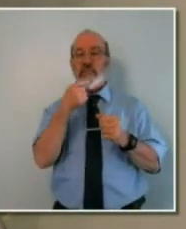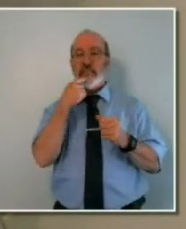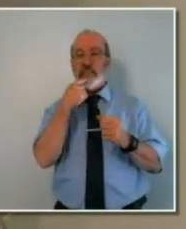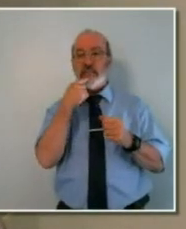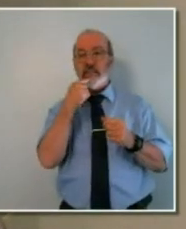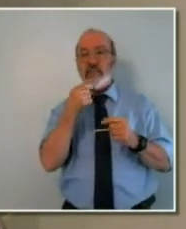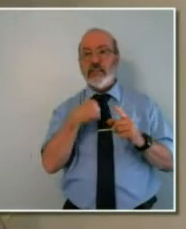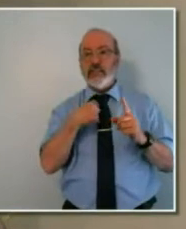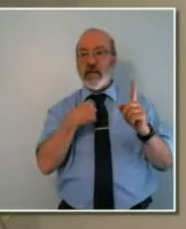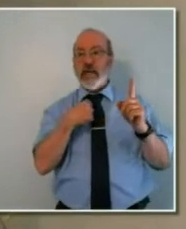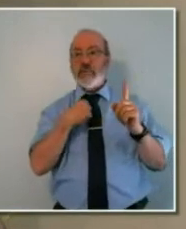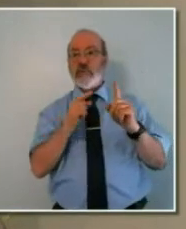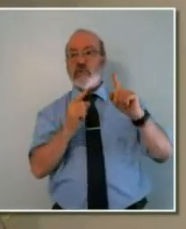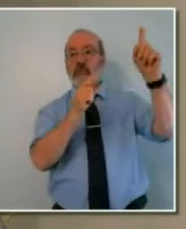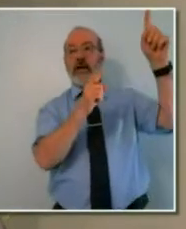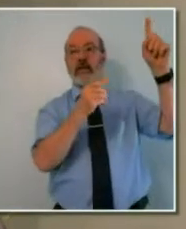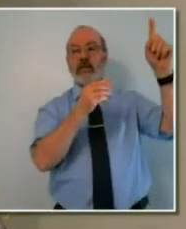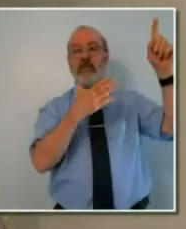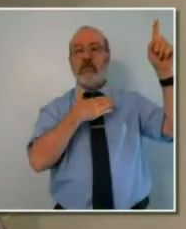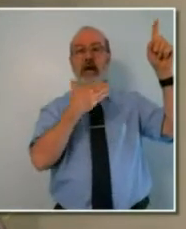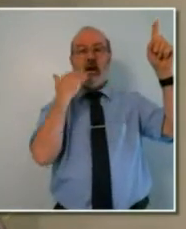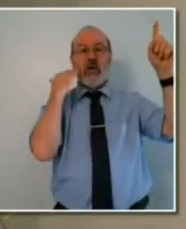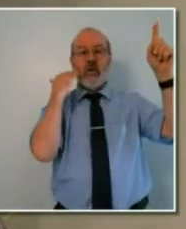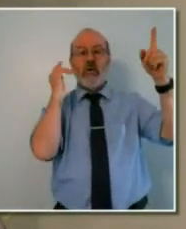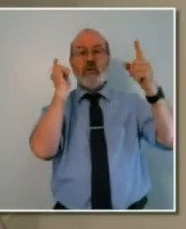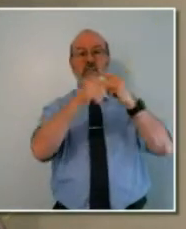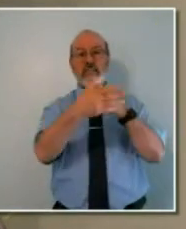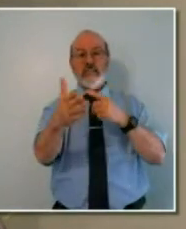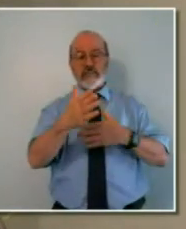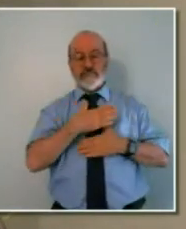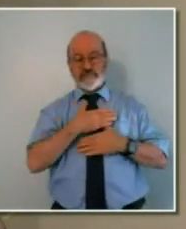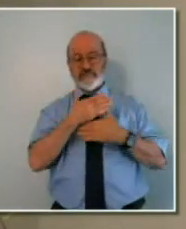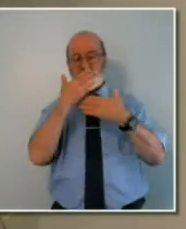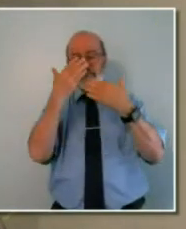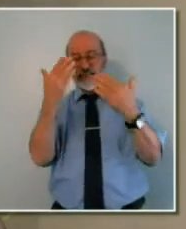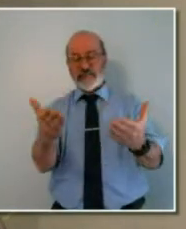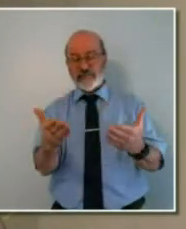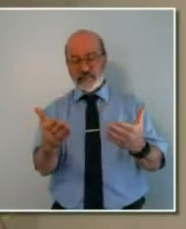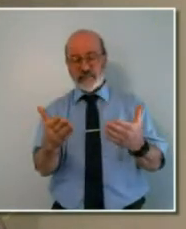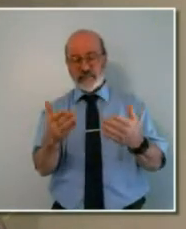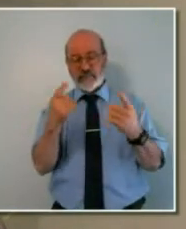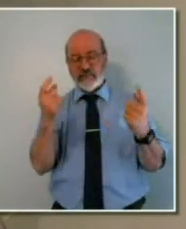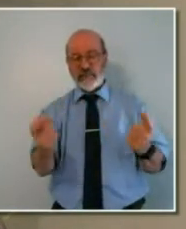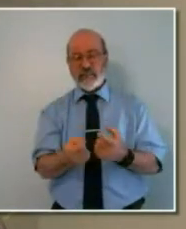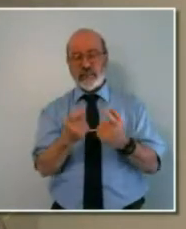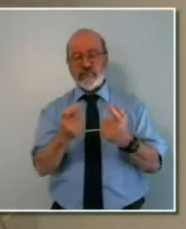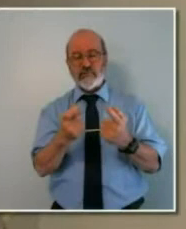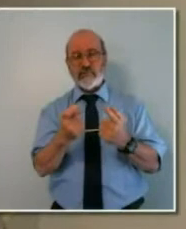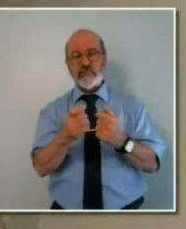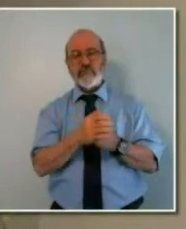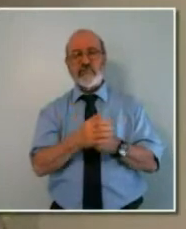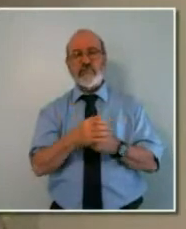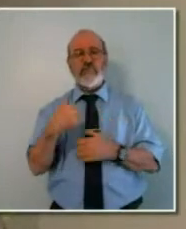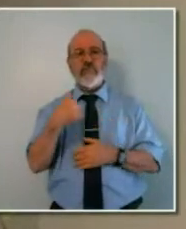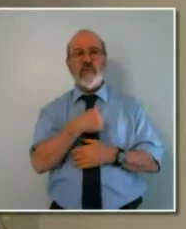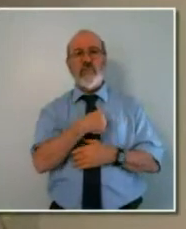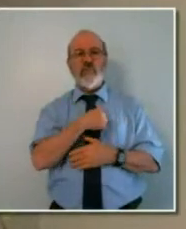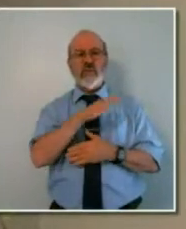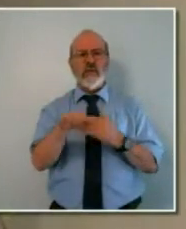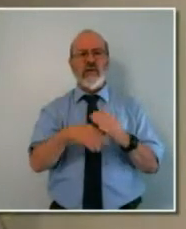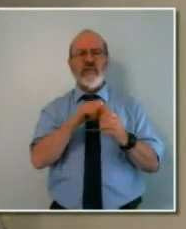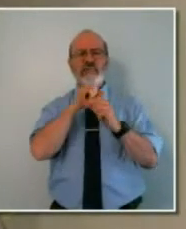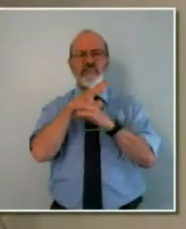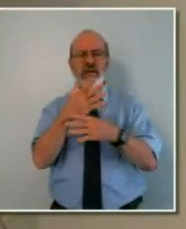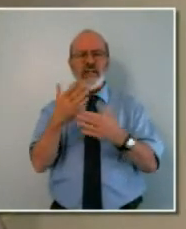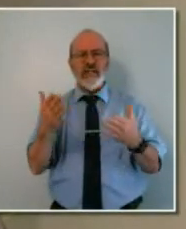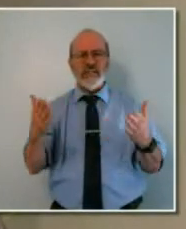my place until they acknowledge their sins. We are all as an unclean thing,